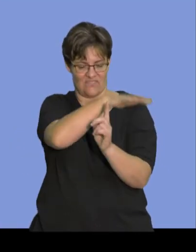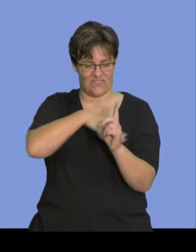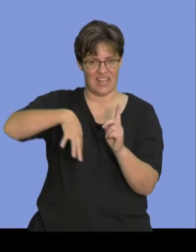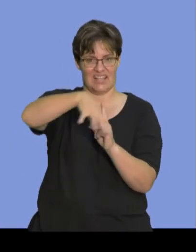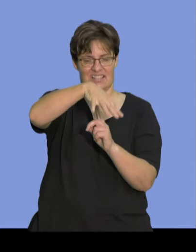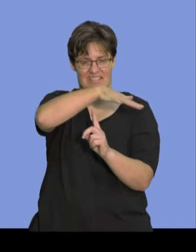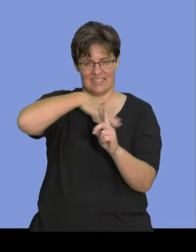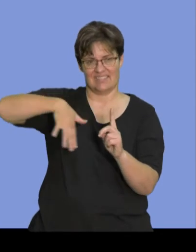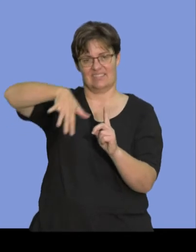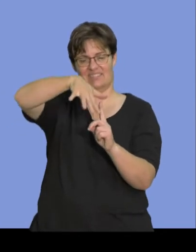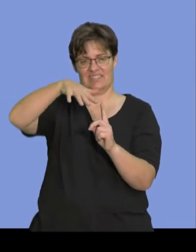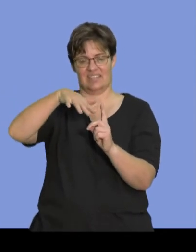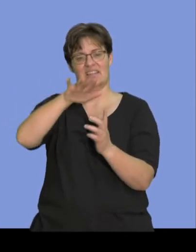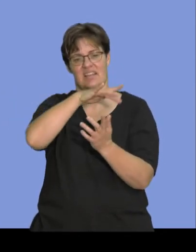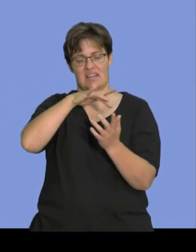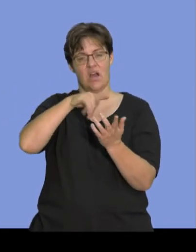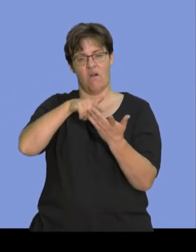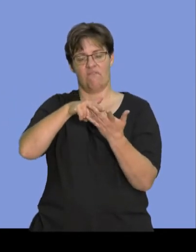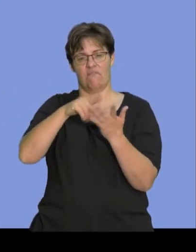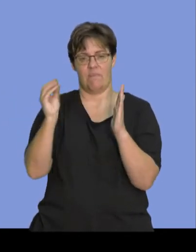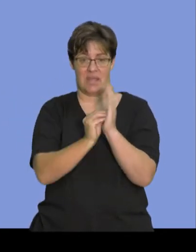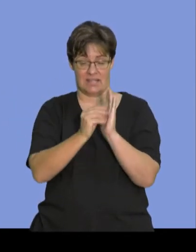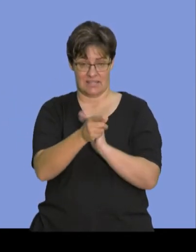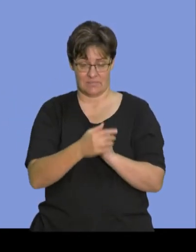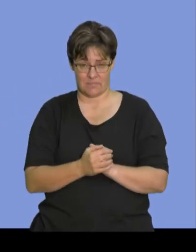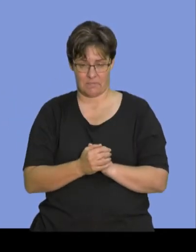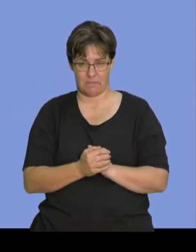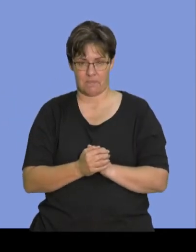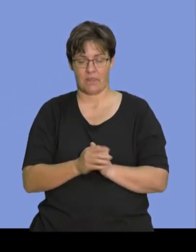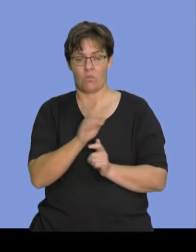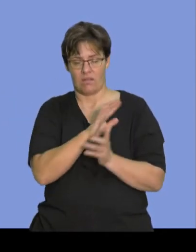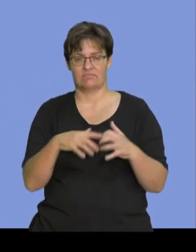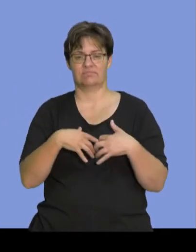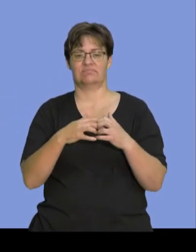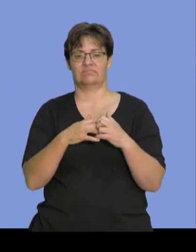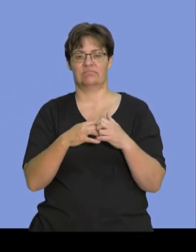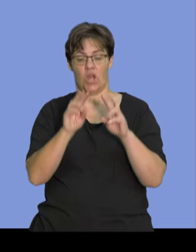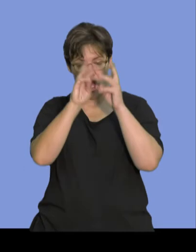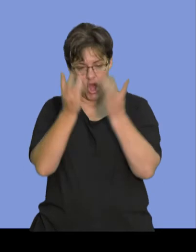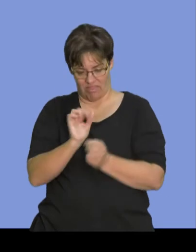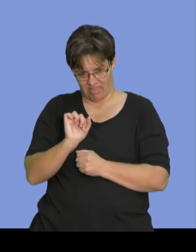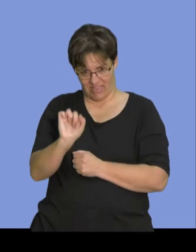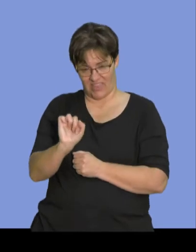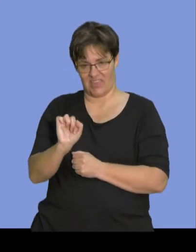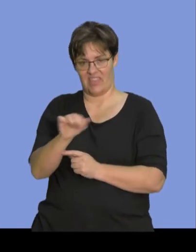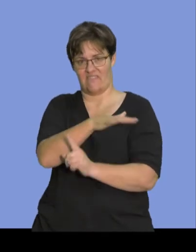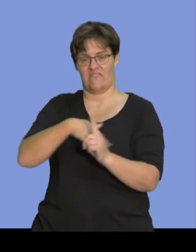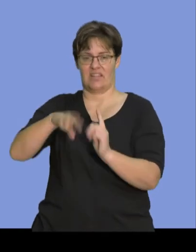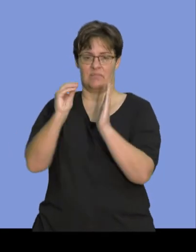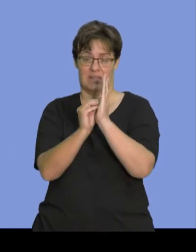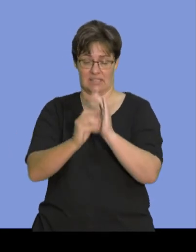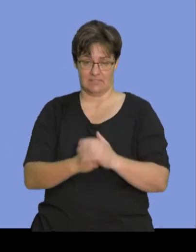okay? So the magnetosphere, the magnetosphere actually arises as a result of the Earth's magnetic